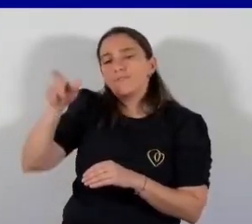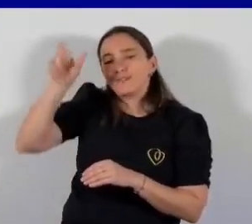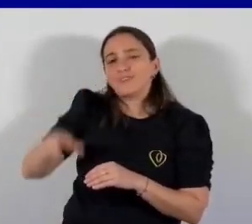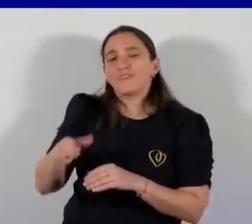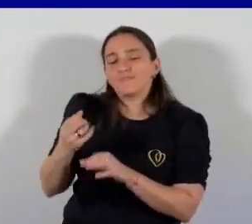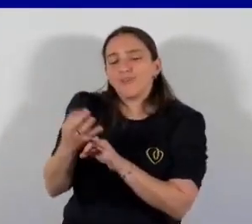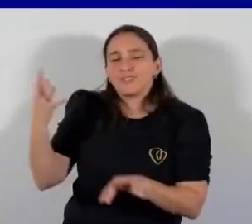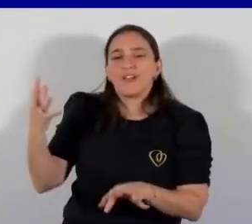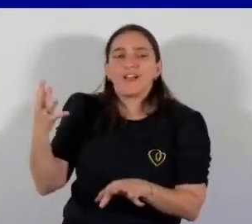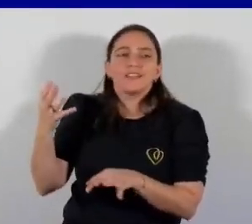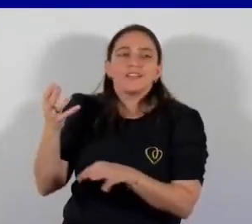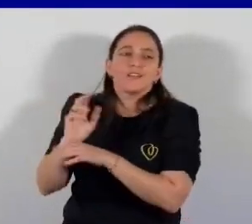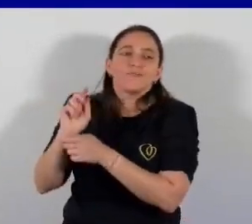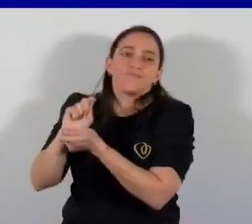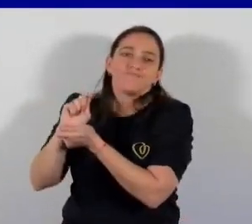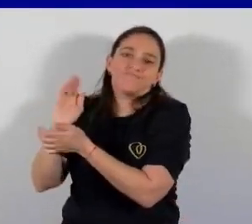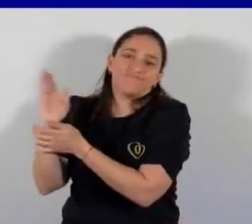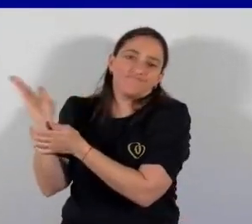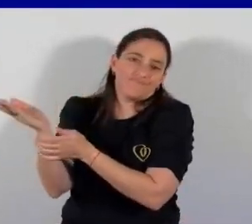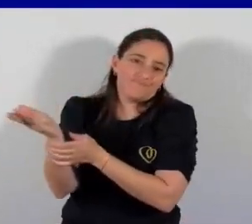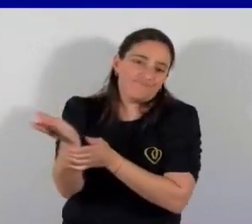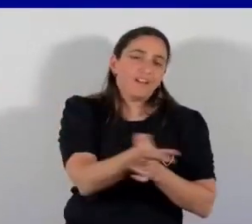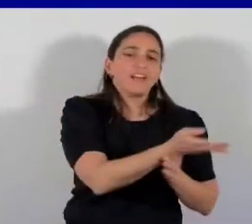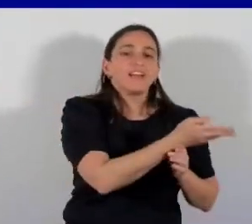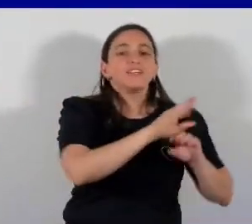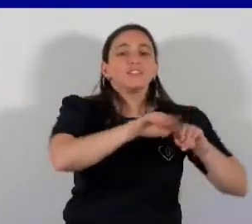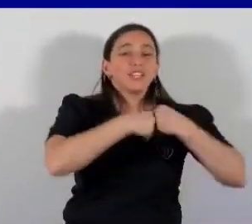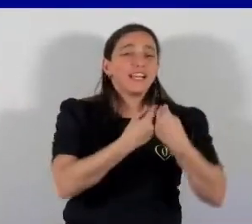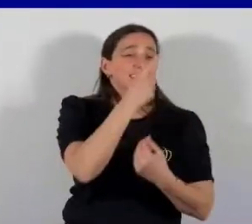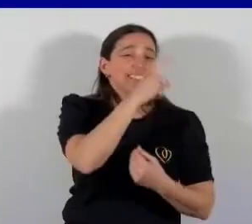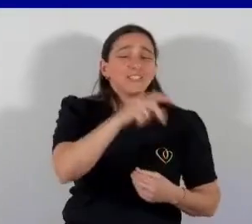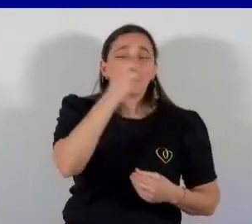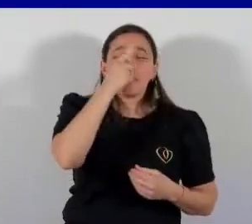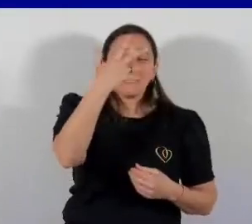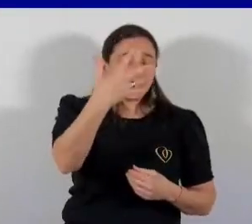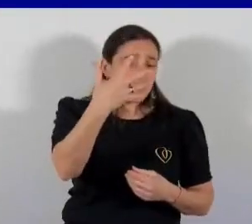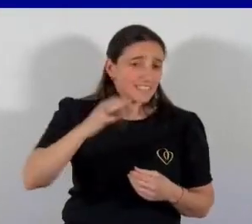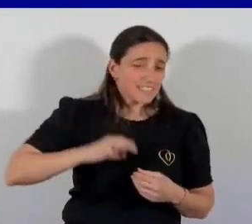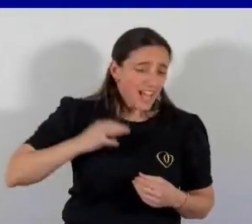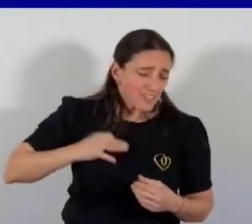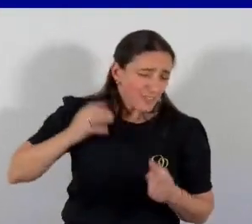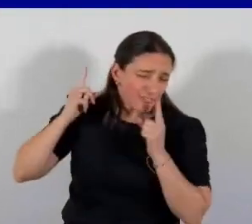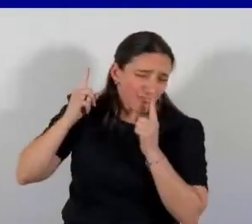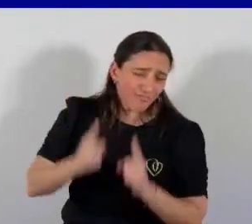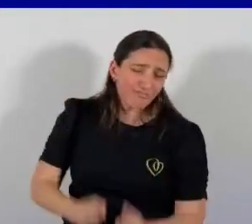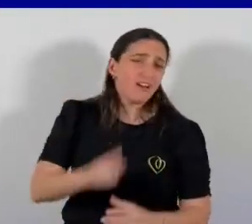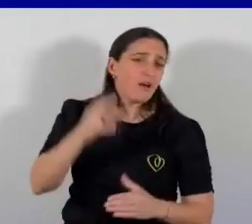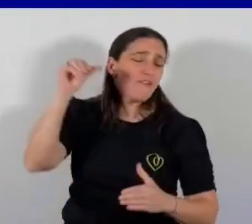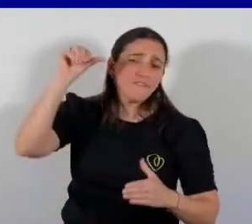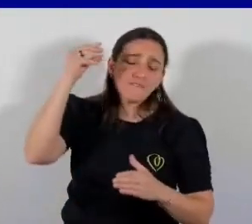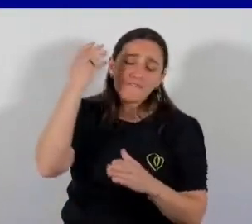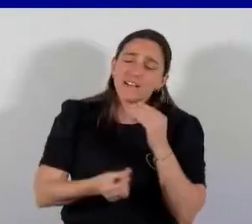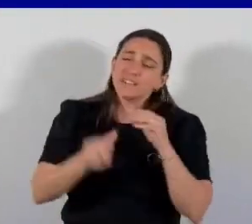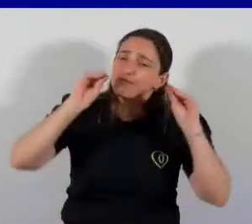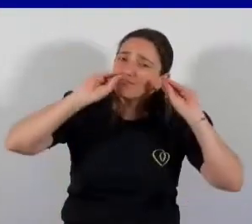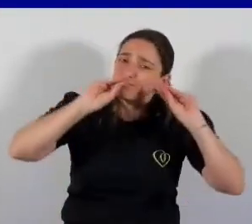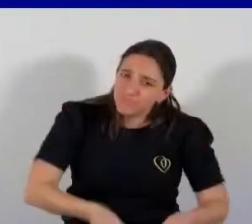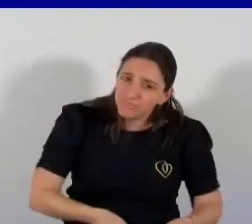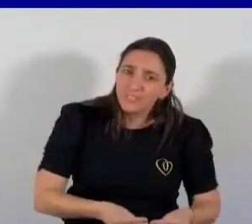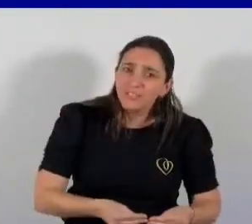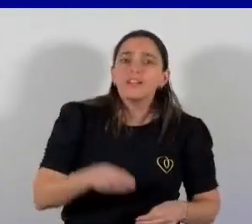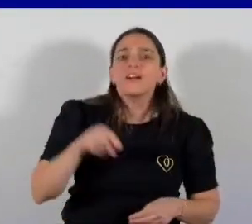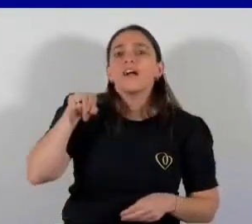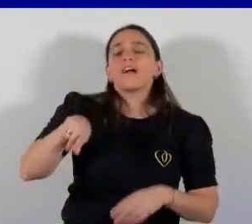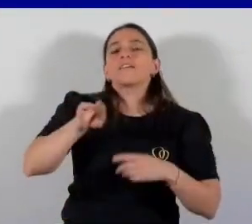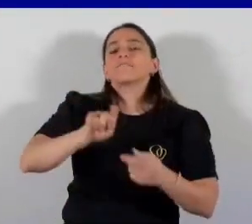GDP. And their total appeared with a chainsaw. And after 123 years of always having deficit, equilibrio